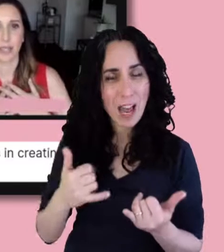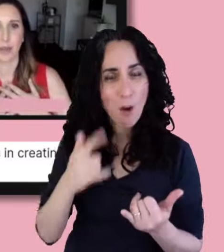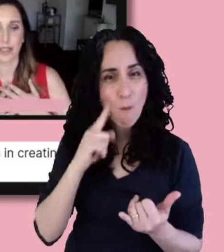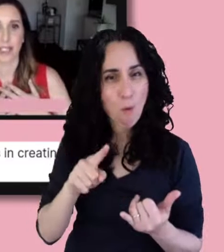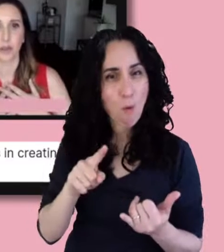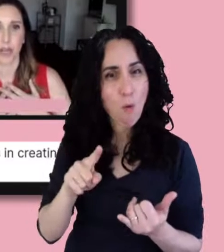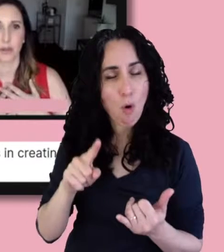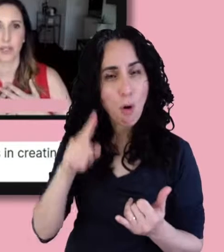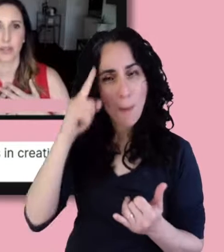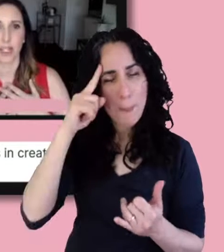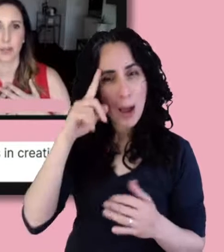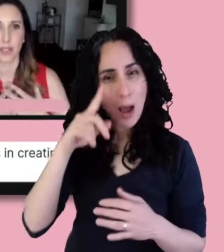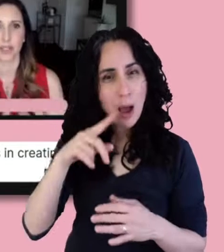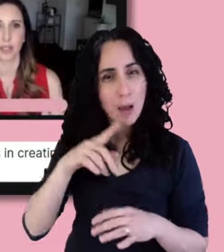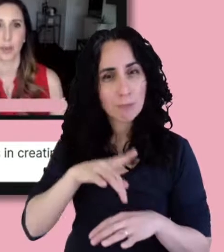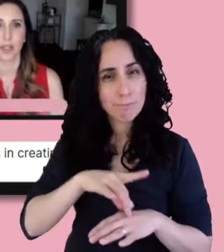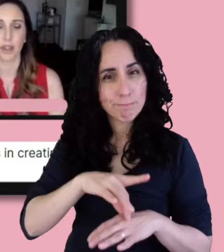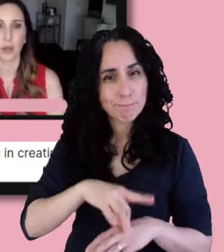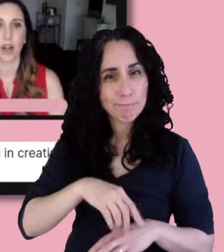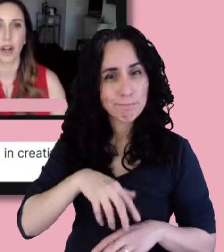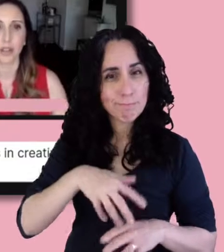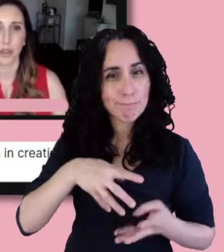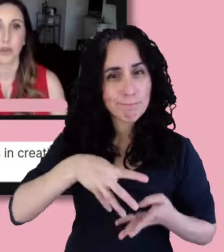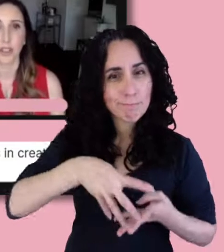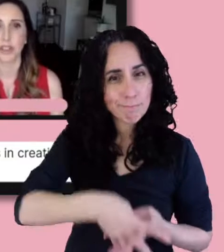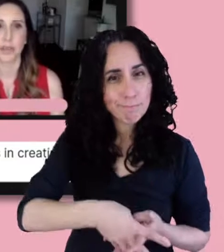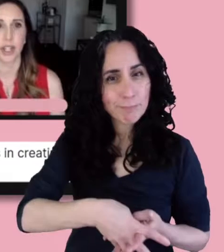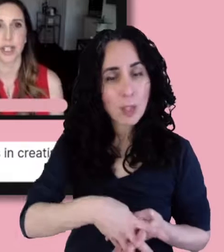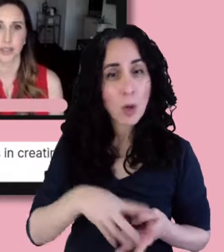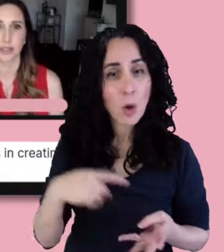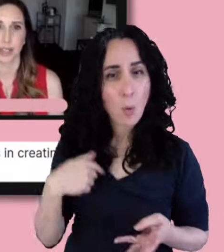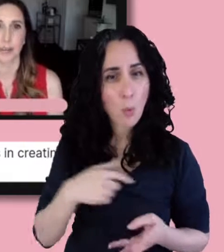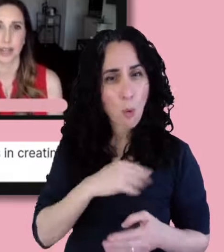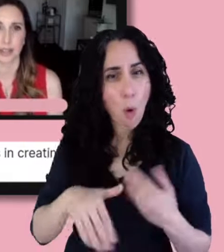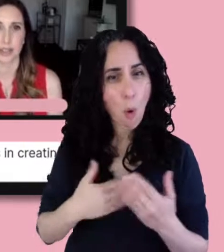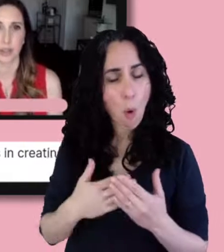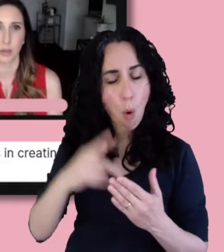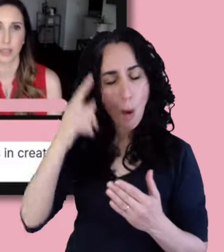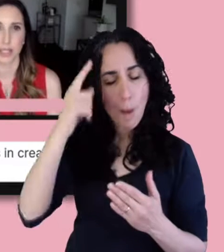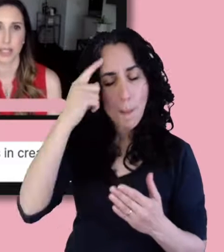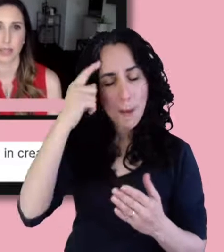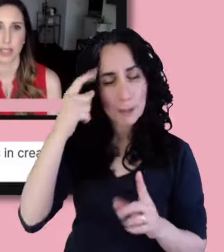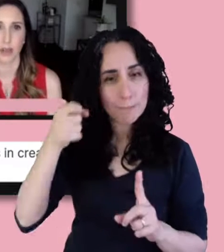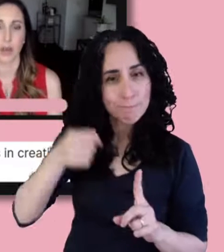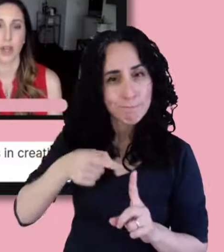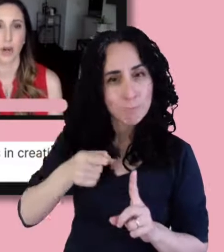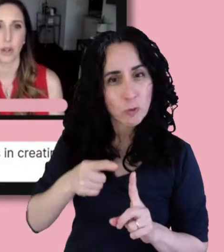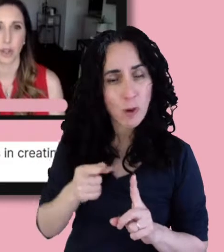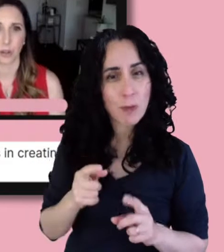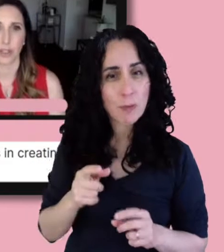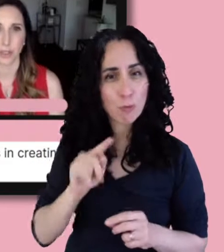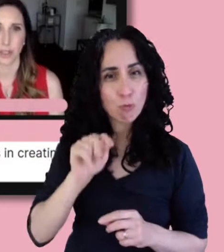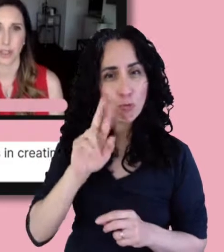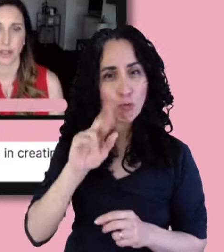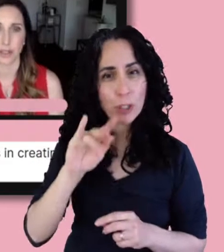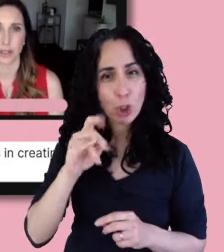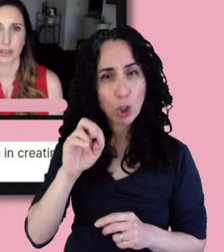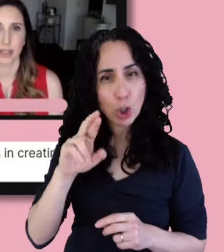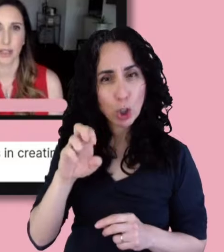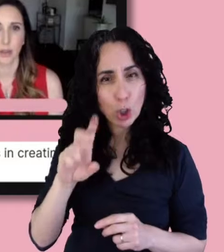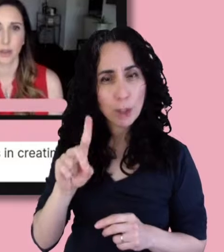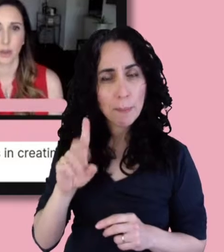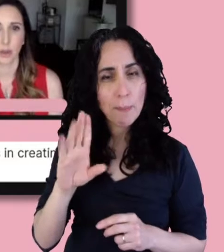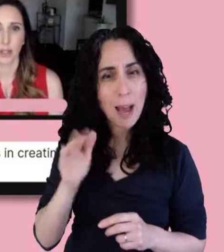right now to stay grounded, right? Because we're all triggered very differently by things that we're seeing right now or our own